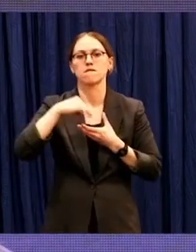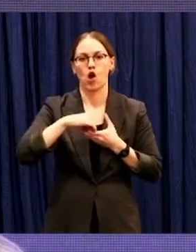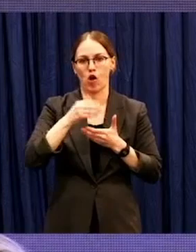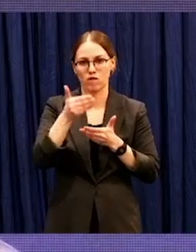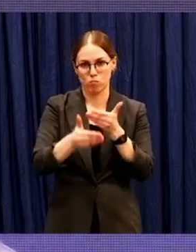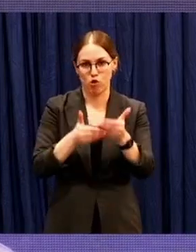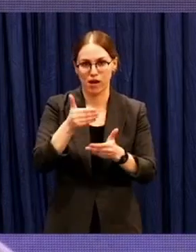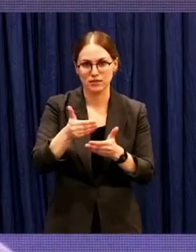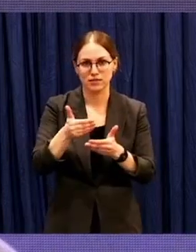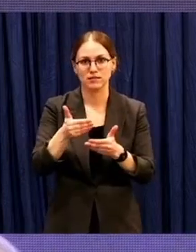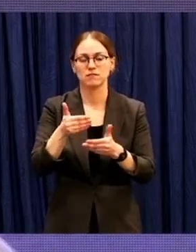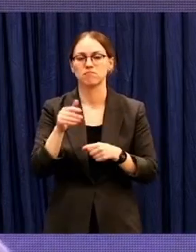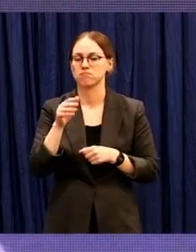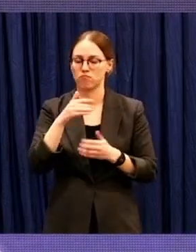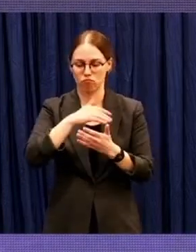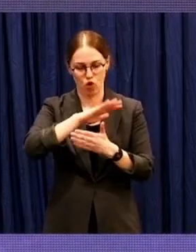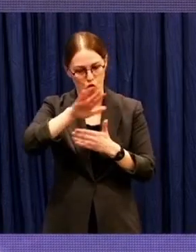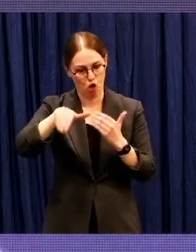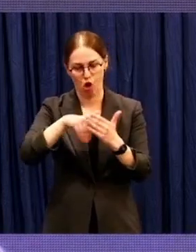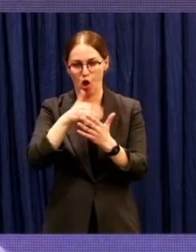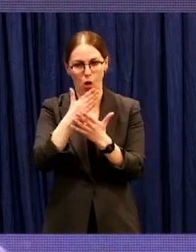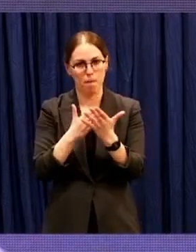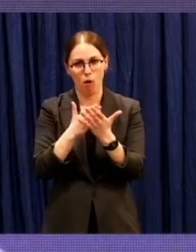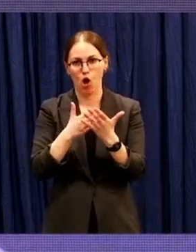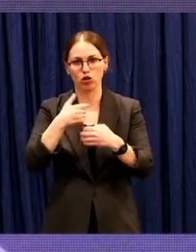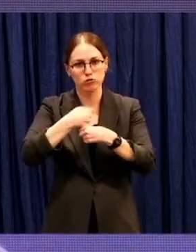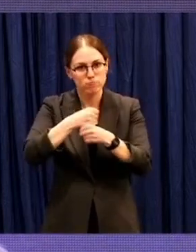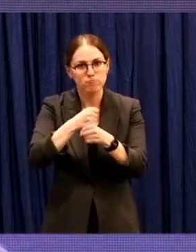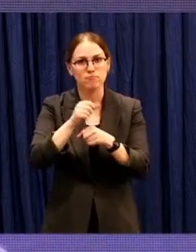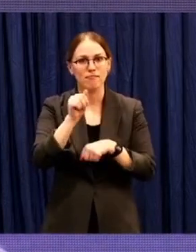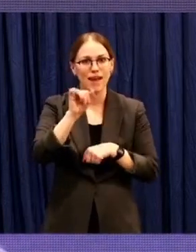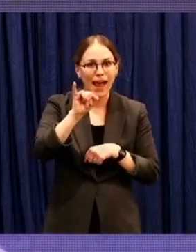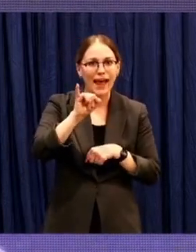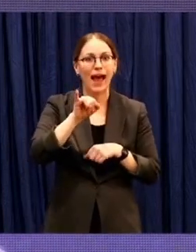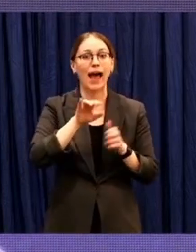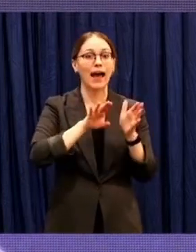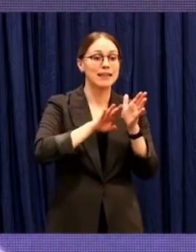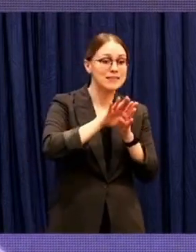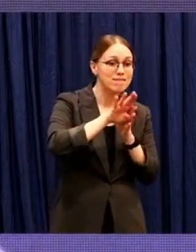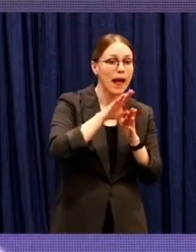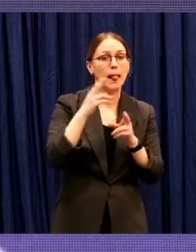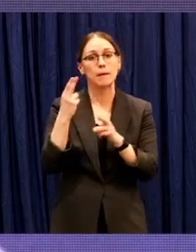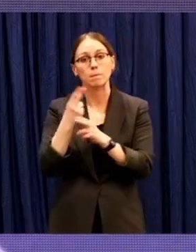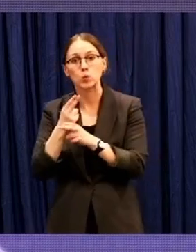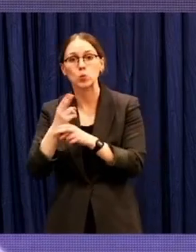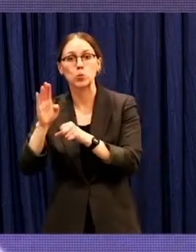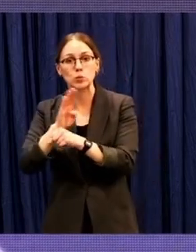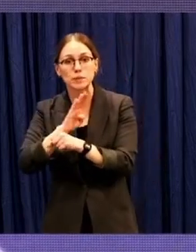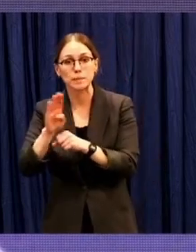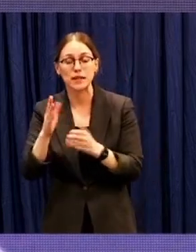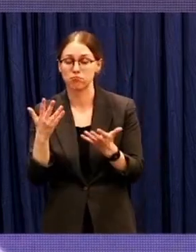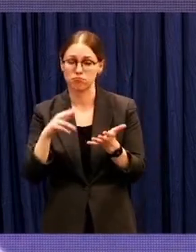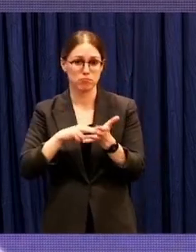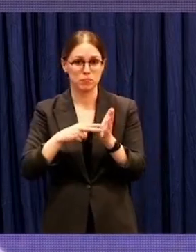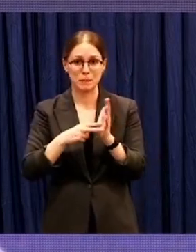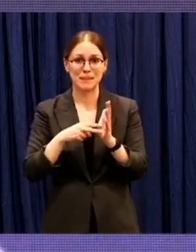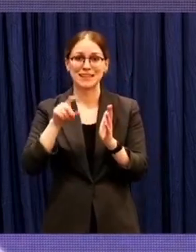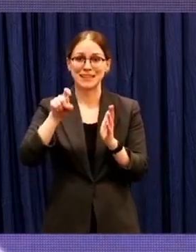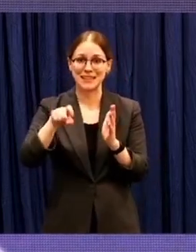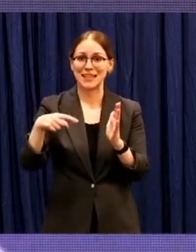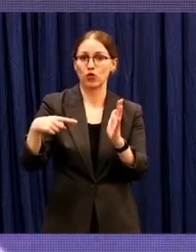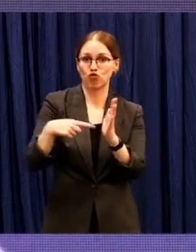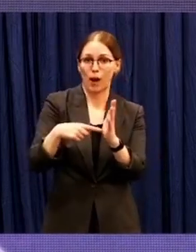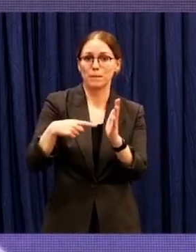need to be involved in all aspects of AI development, deployment, and policy making. That means we need disability representation in the tech